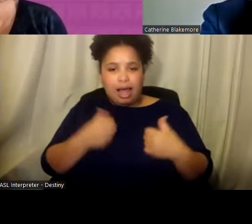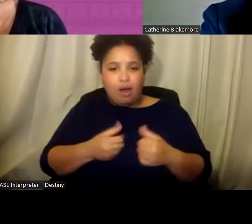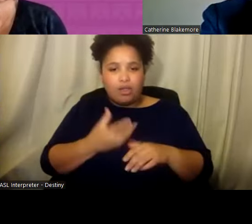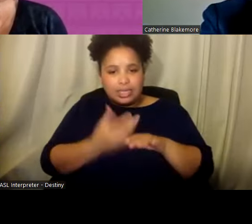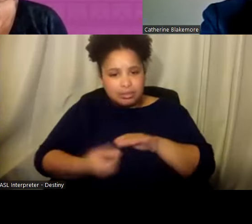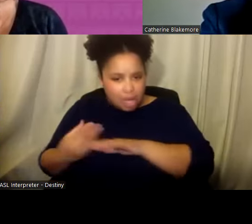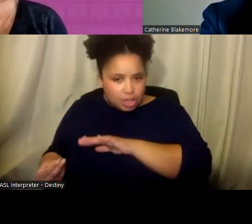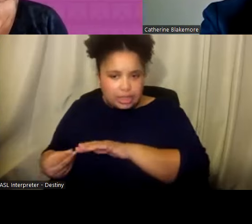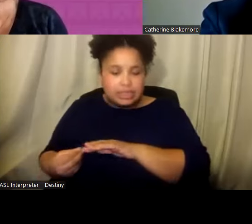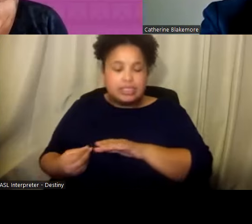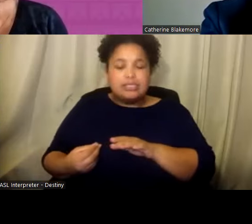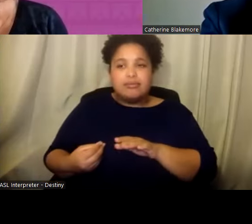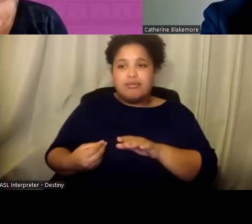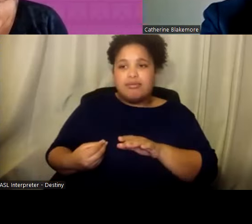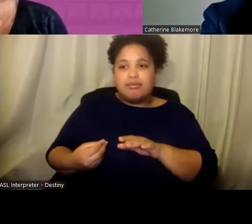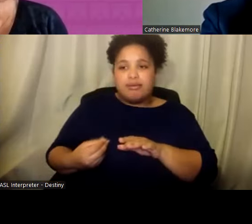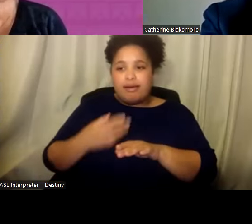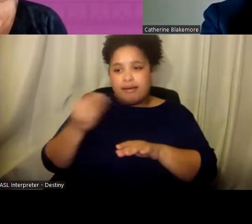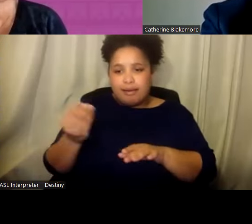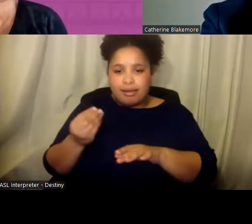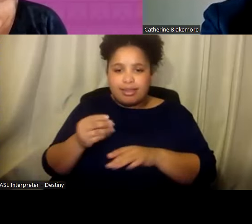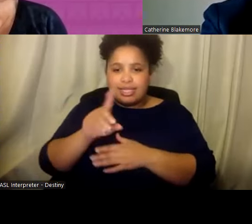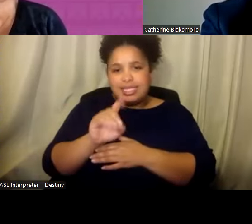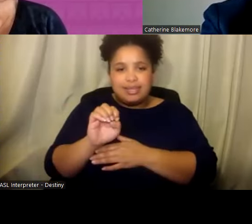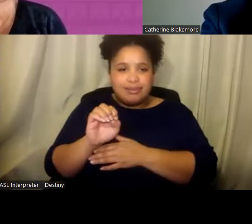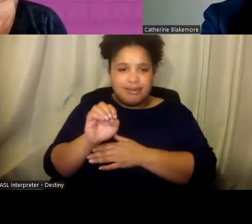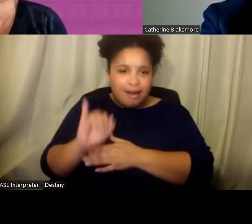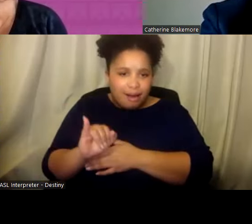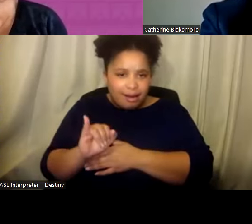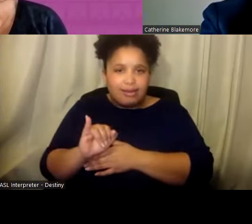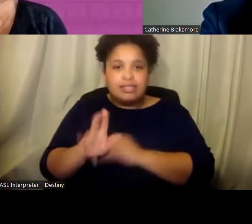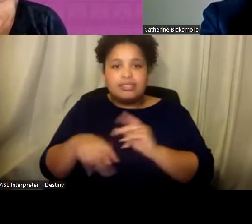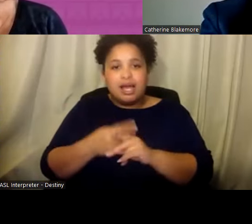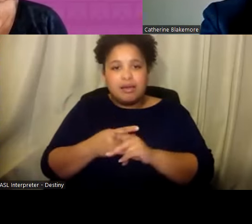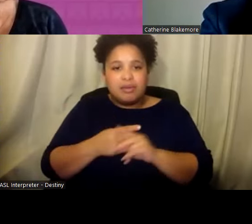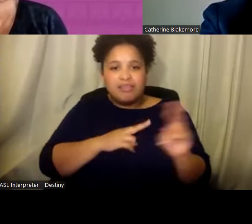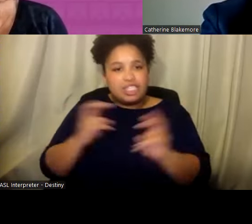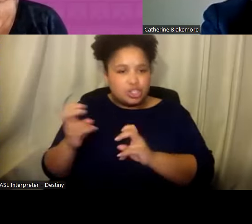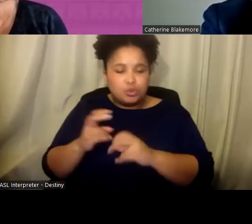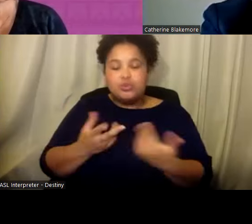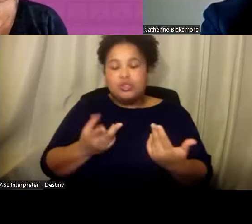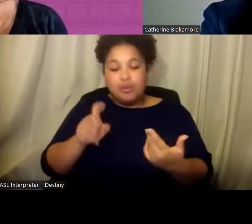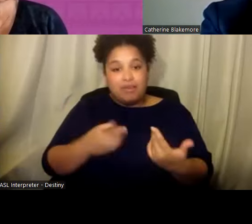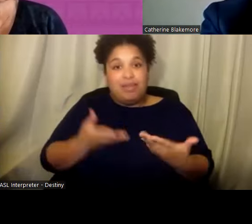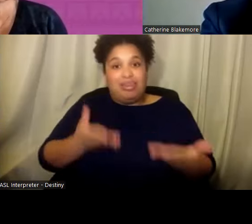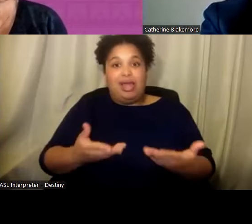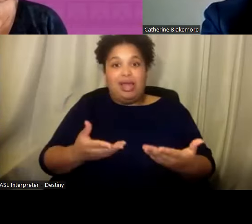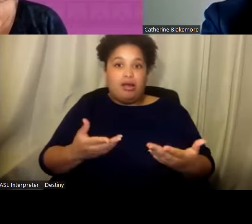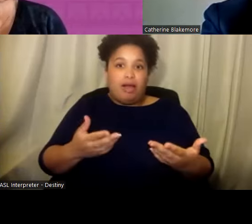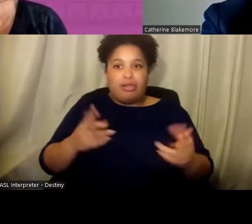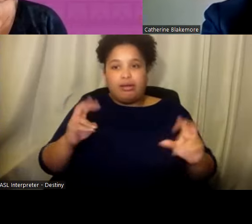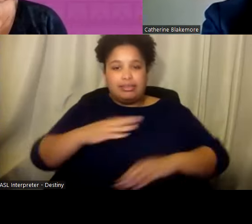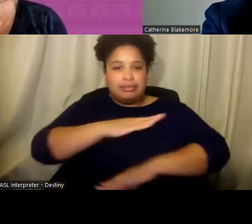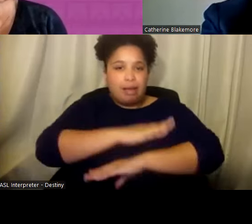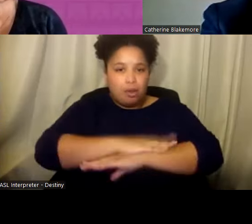disparities and through all, all the DEI type of issues. And so you really have to be at the table for us to kind of